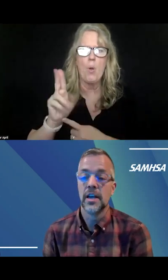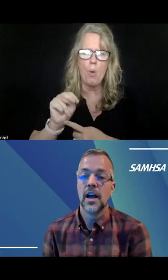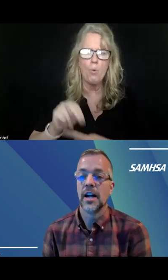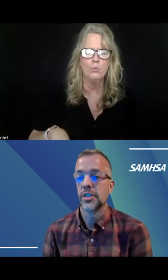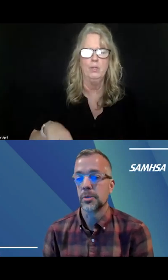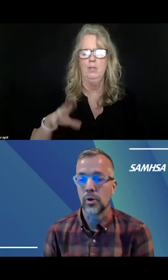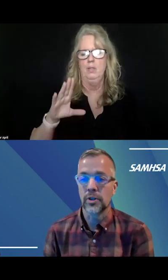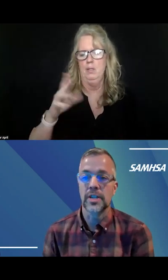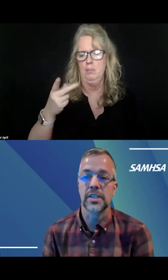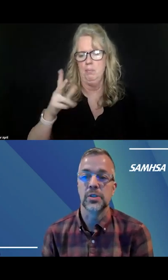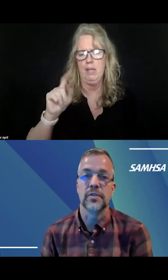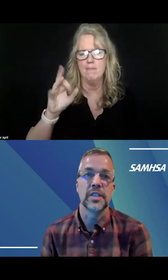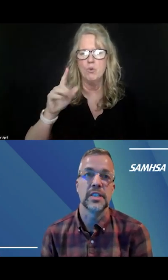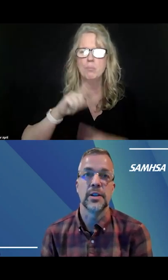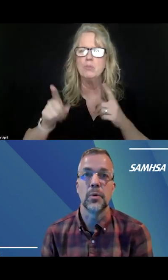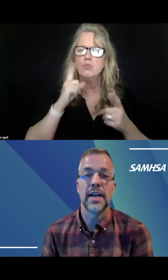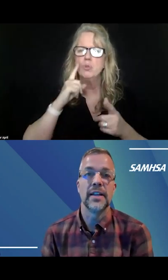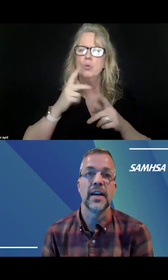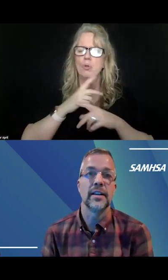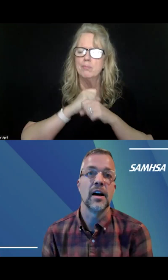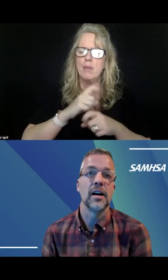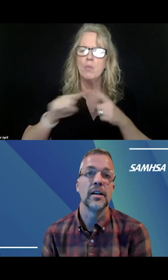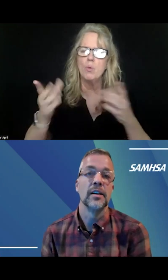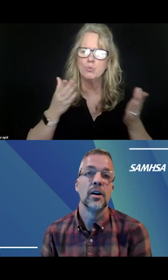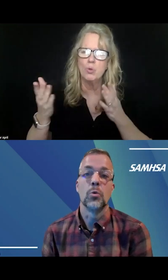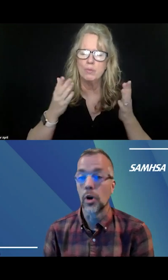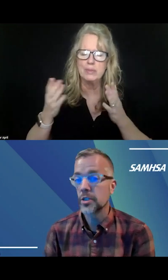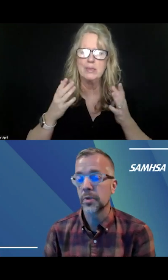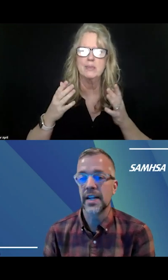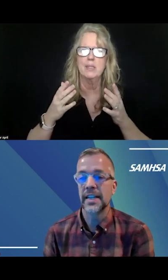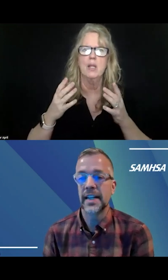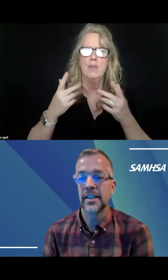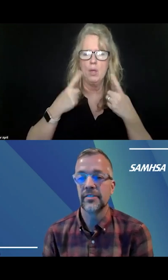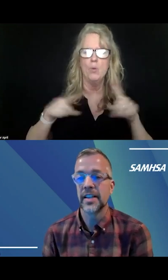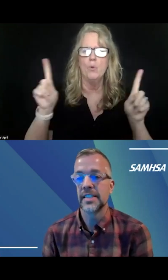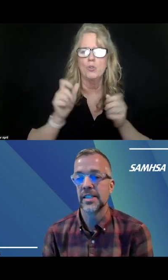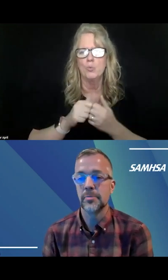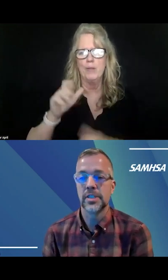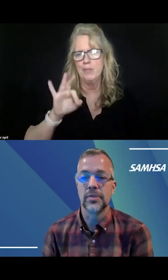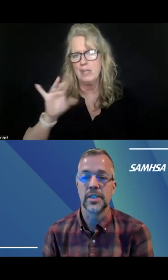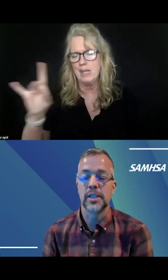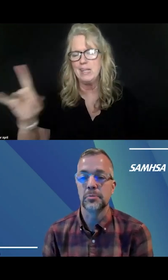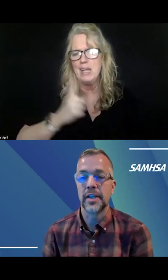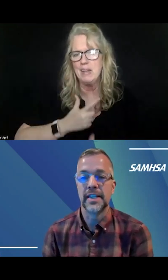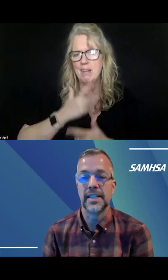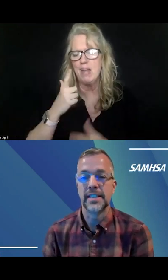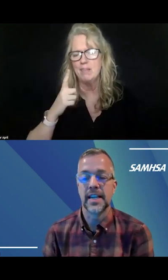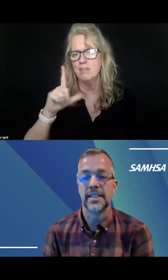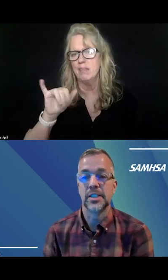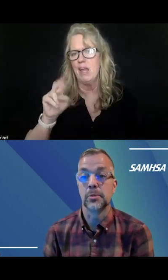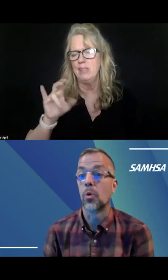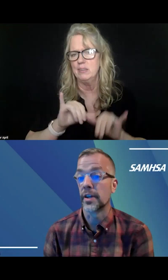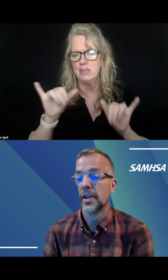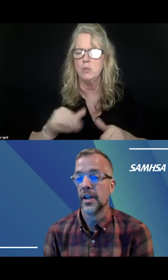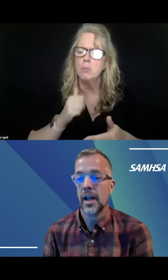technologies to support crisis services in a way that works with the 988 Lifeline system. And so this plan is intended